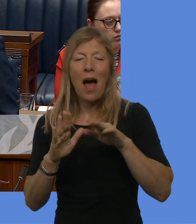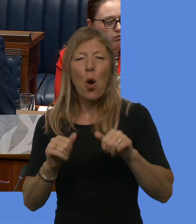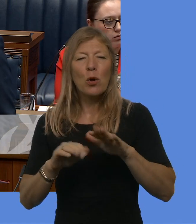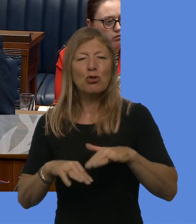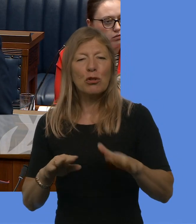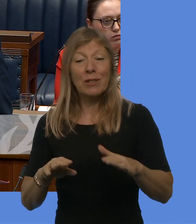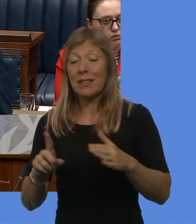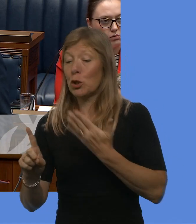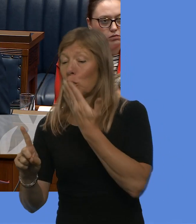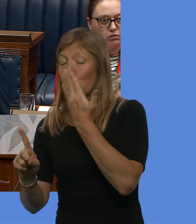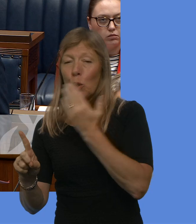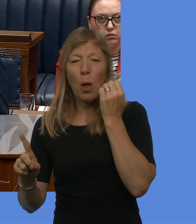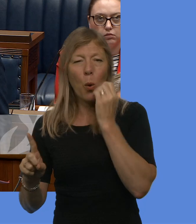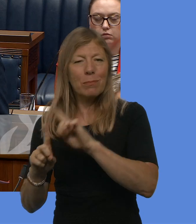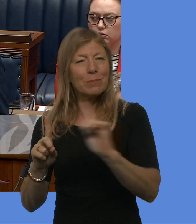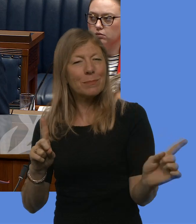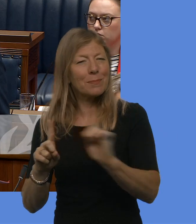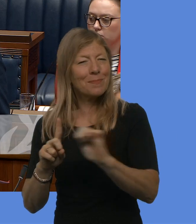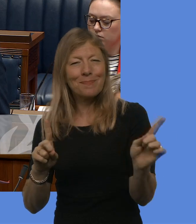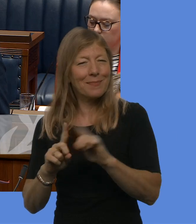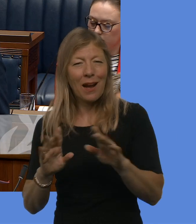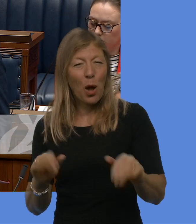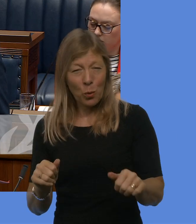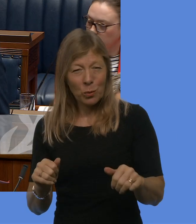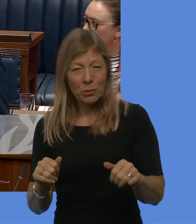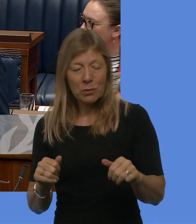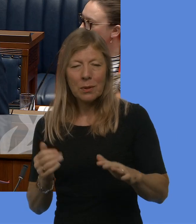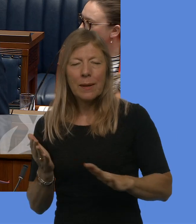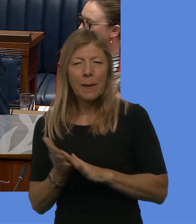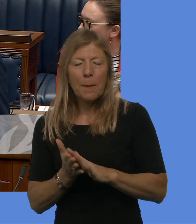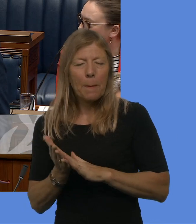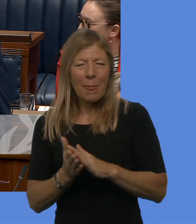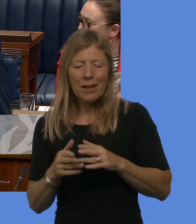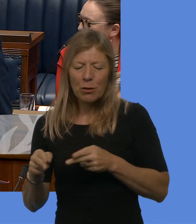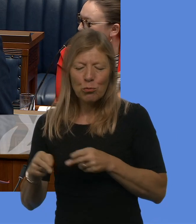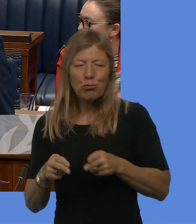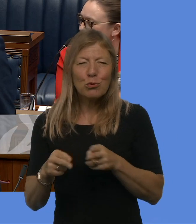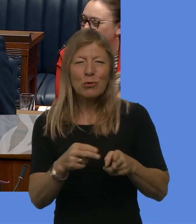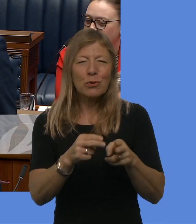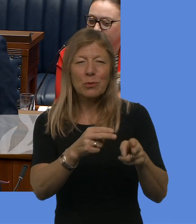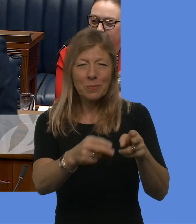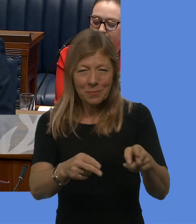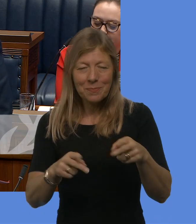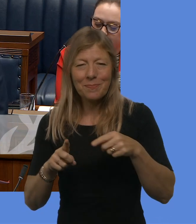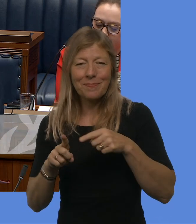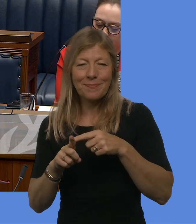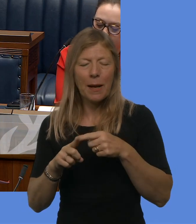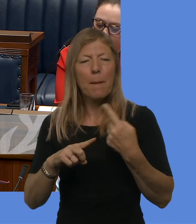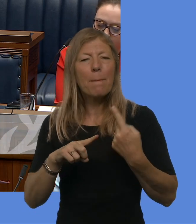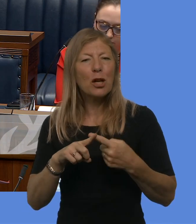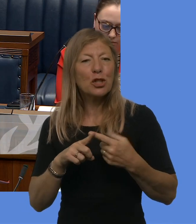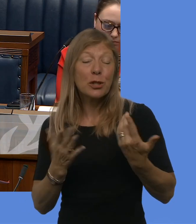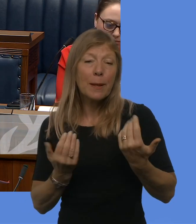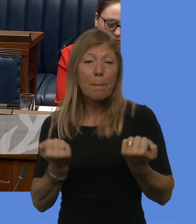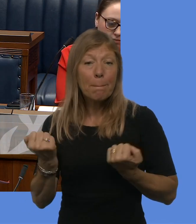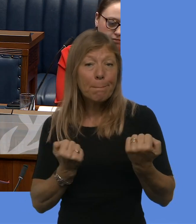delivery. This includes route planning and determining eligibility for transport assistance in line with the policy. The EA determines